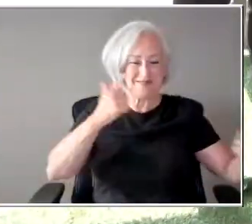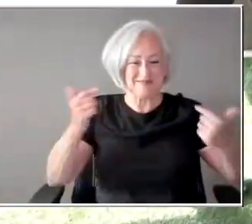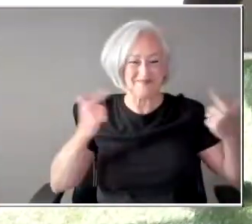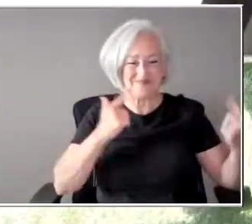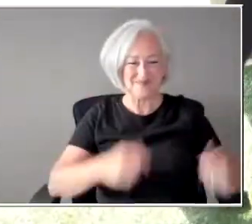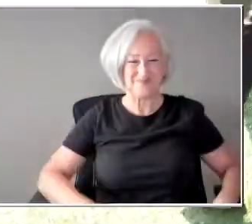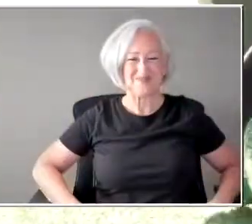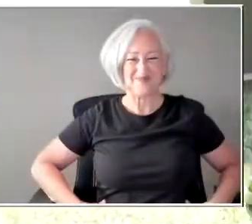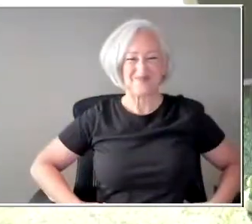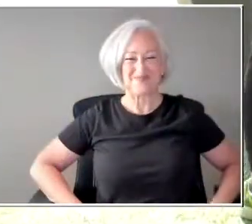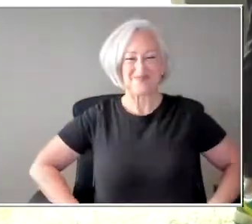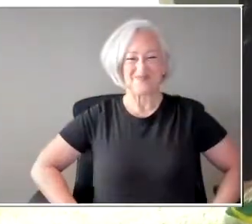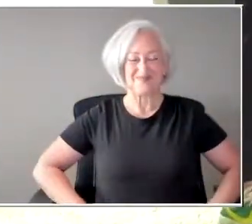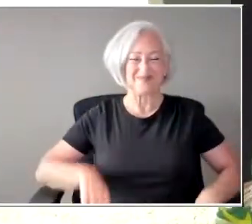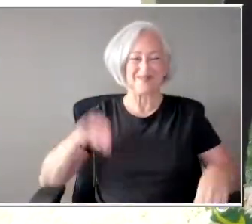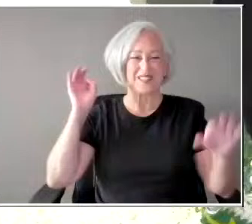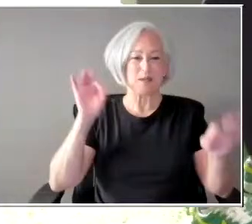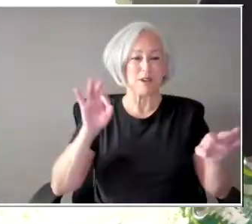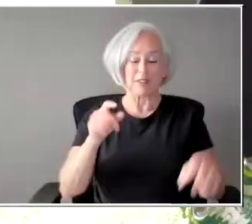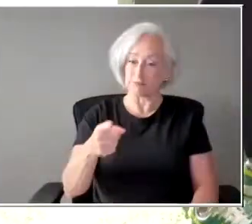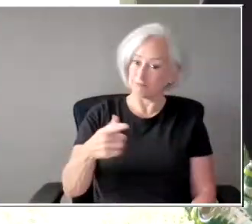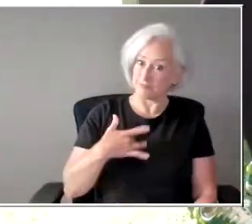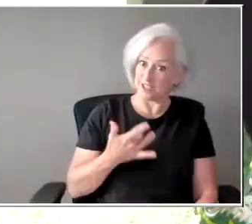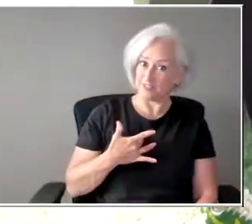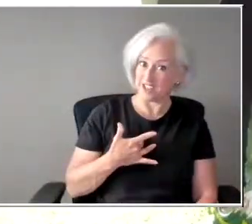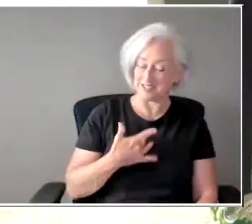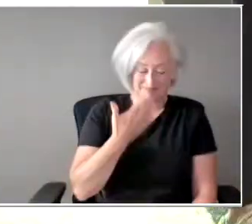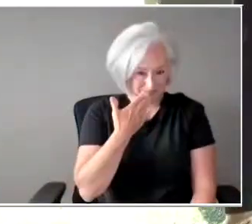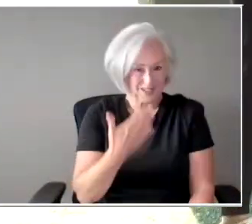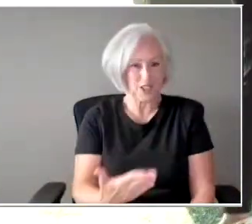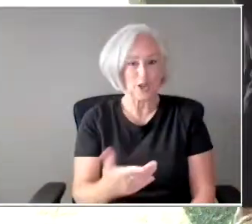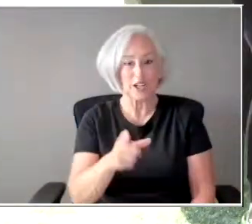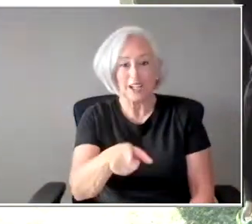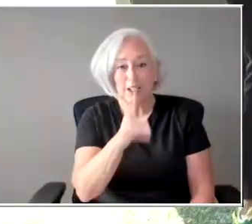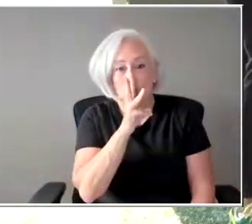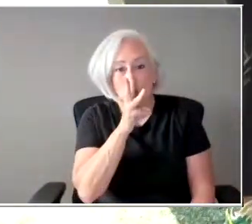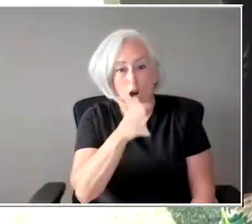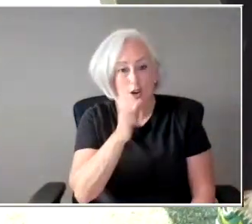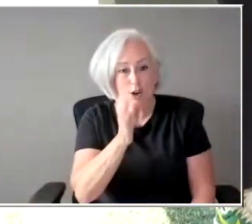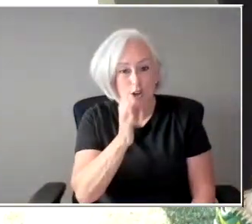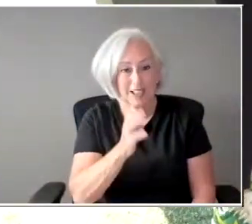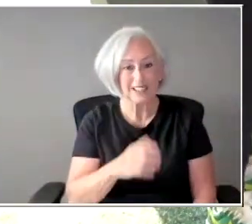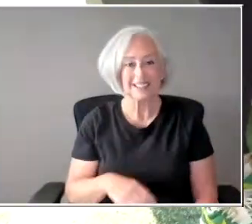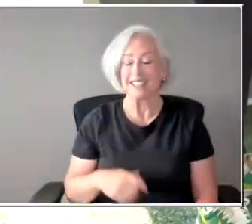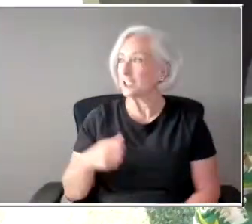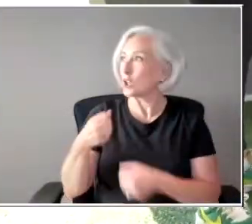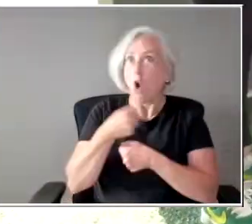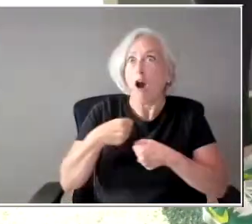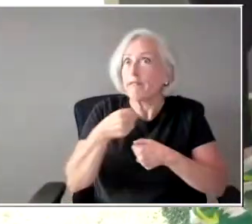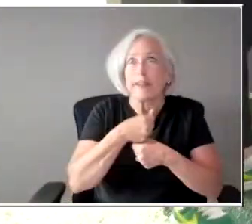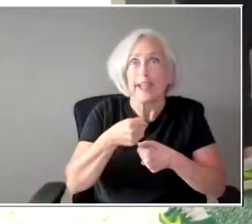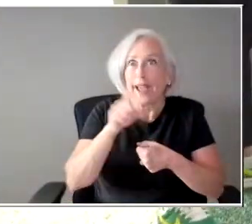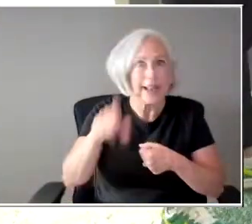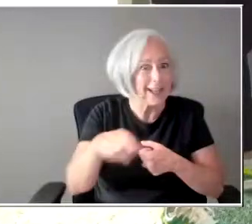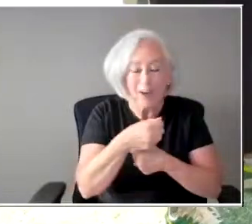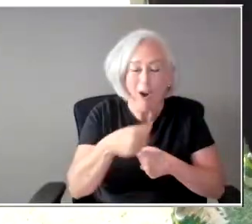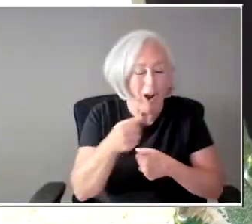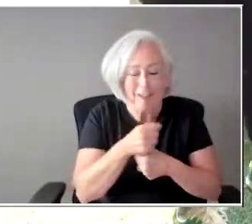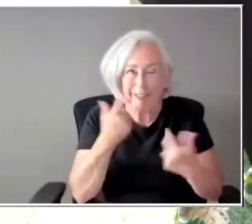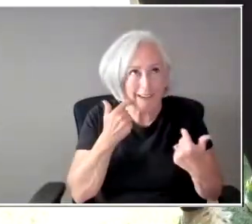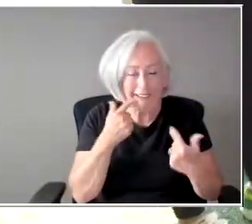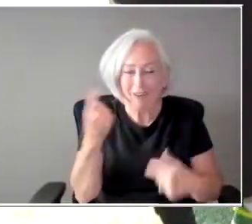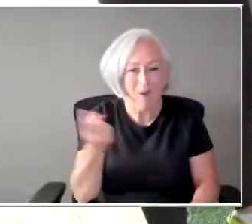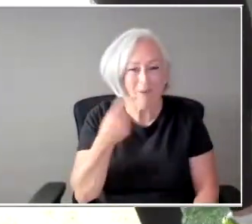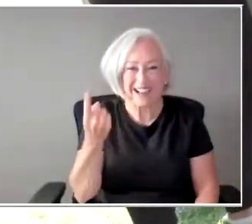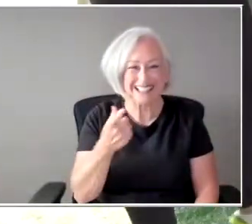Excellent. Perfect. All right. How do you feel? Good. Okay. You need some water? You need anything? Coffee. Always. You need your coffee? Okay. We'll get you coffee